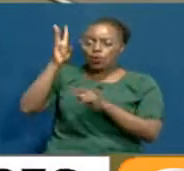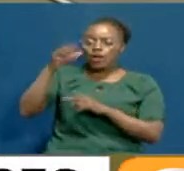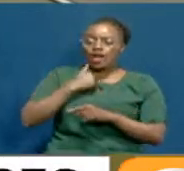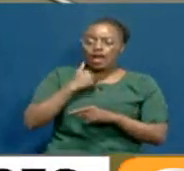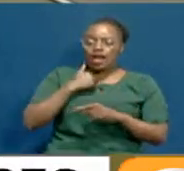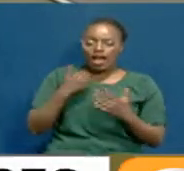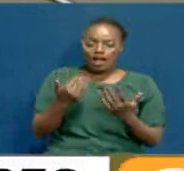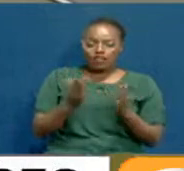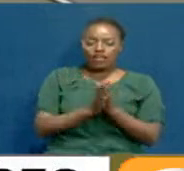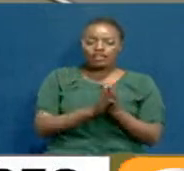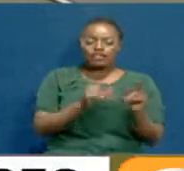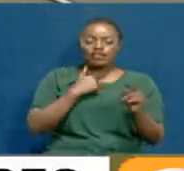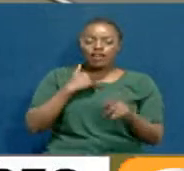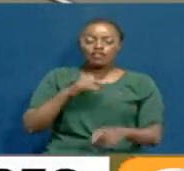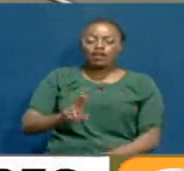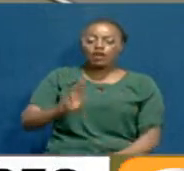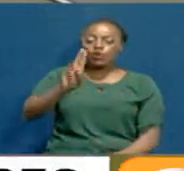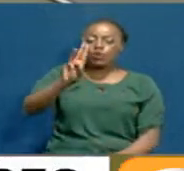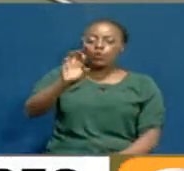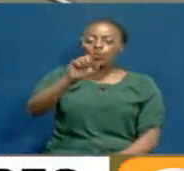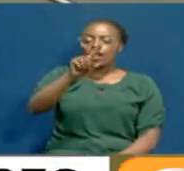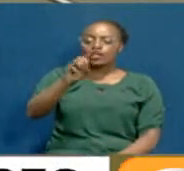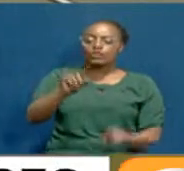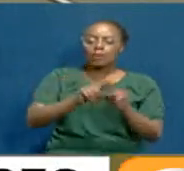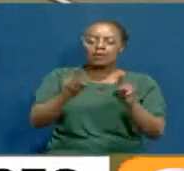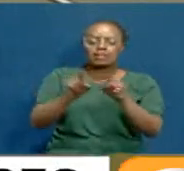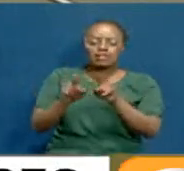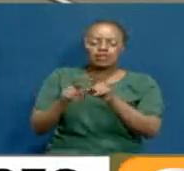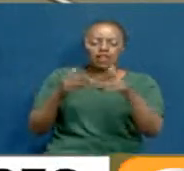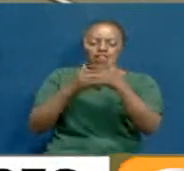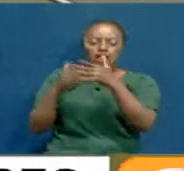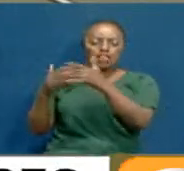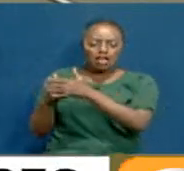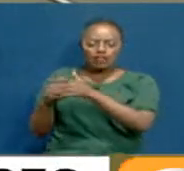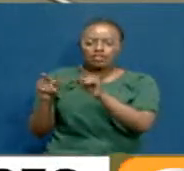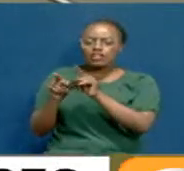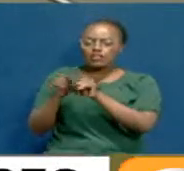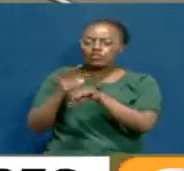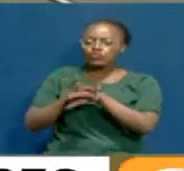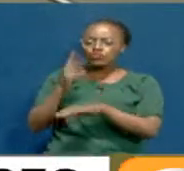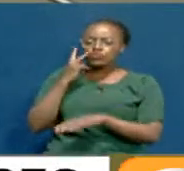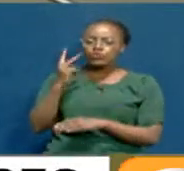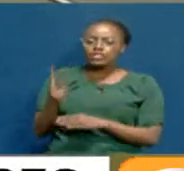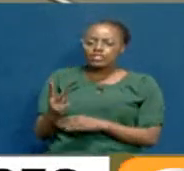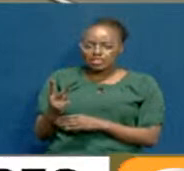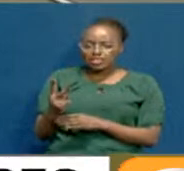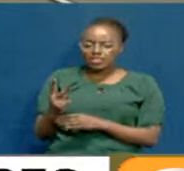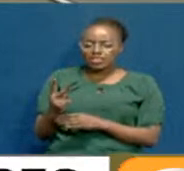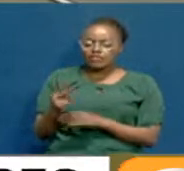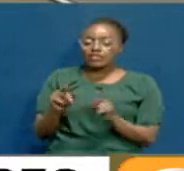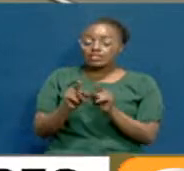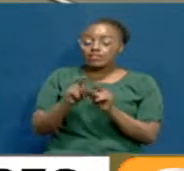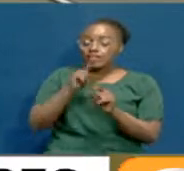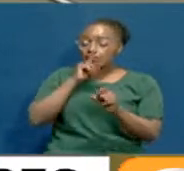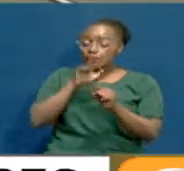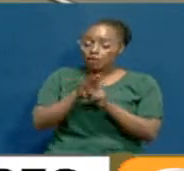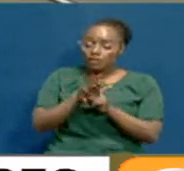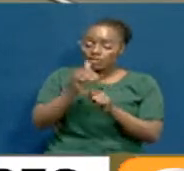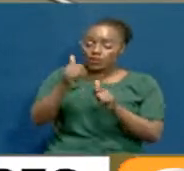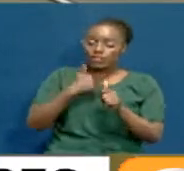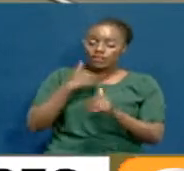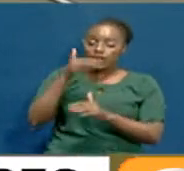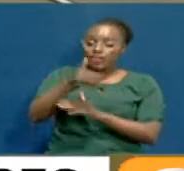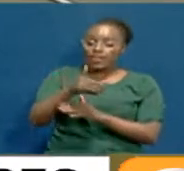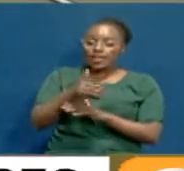blocked, you know, we have Uwezo Fund and these other funds, but it's very restrictive. It's refreshing to see that the manifestos